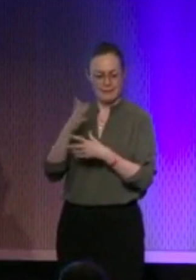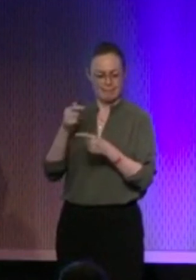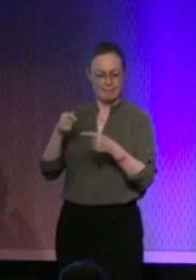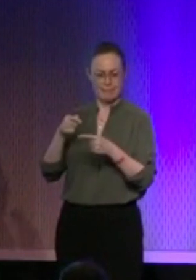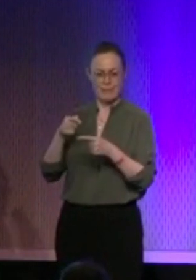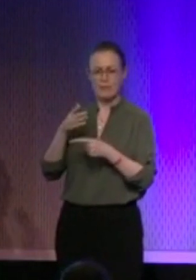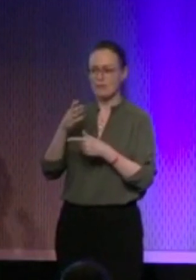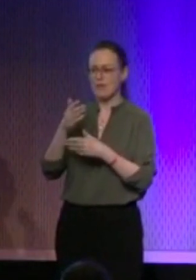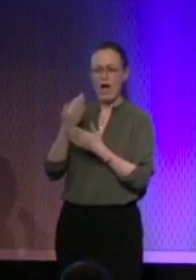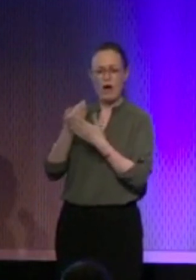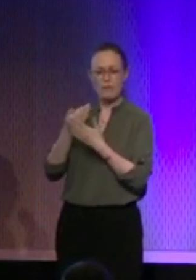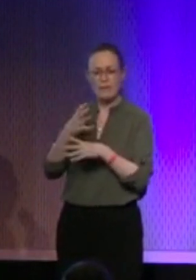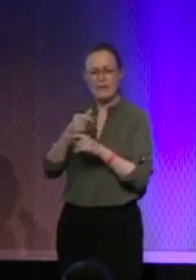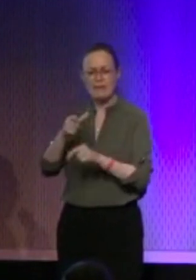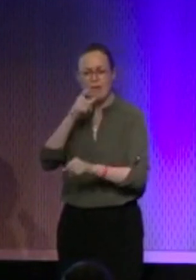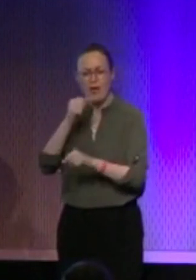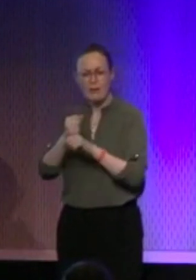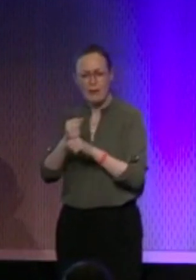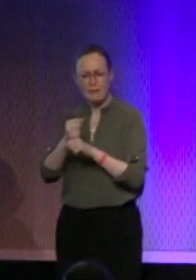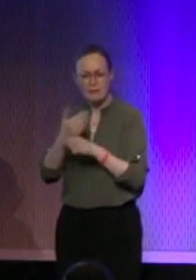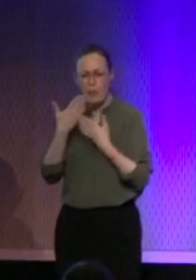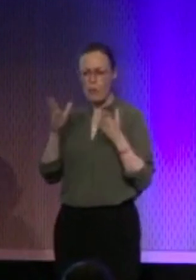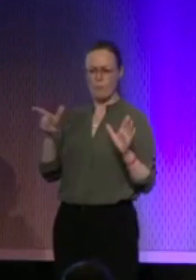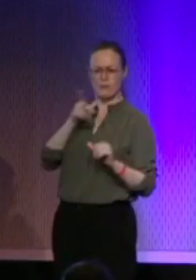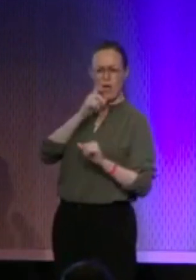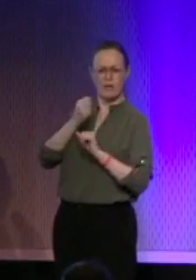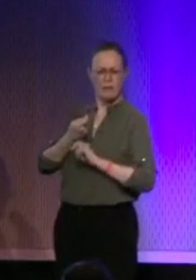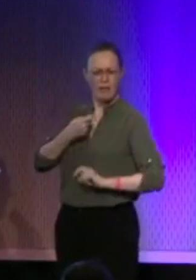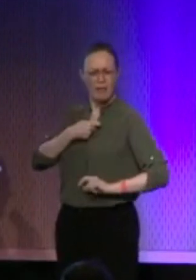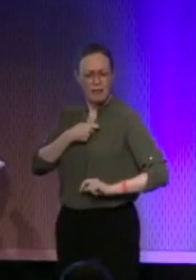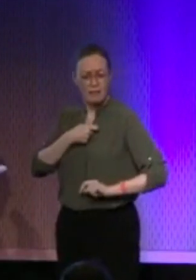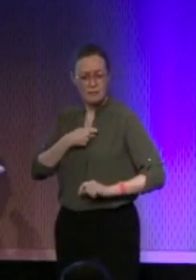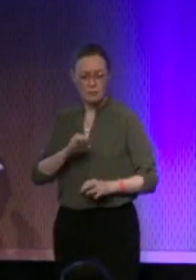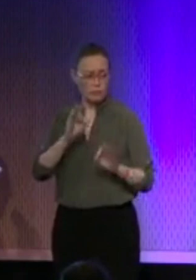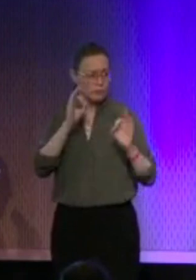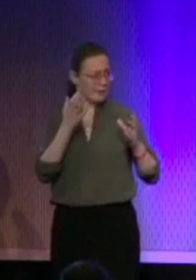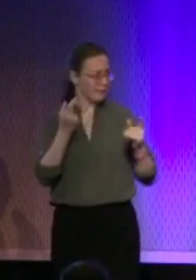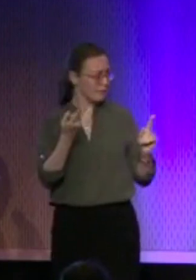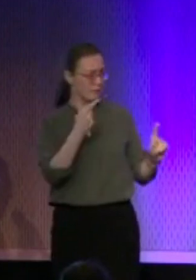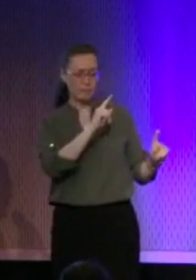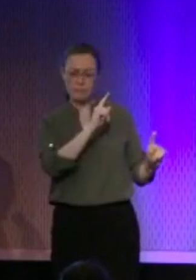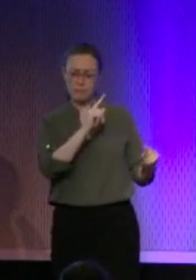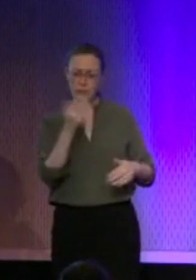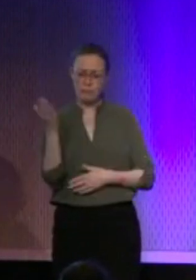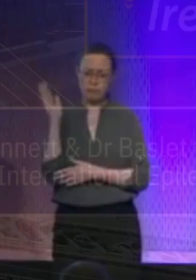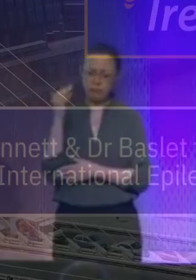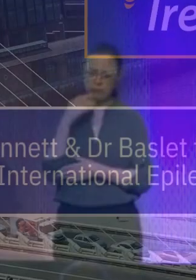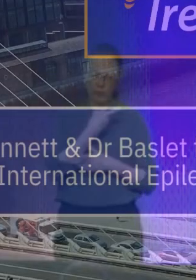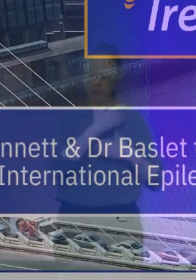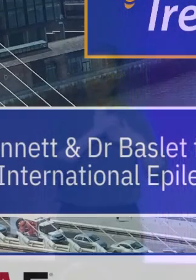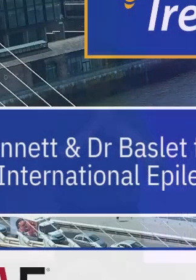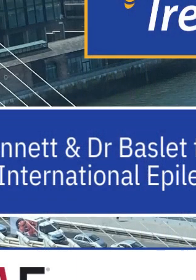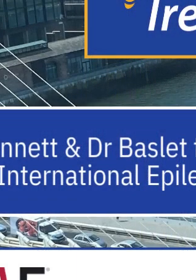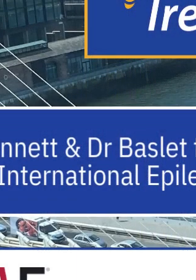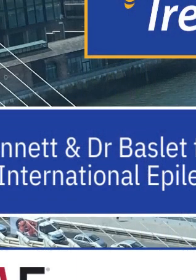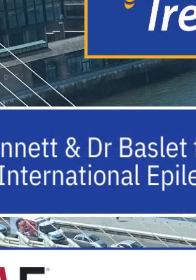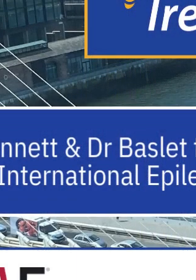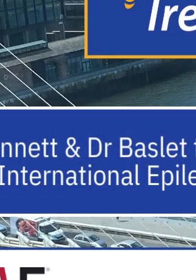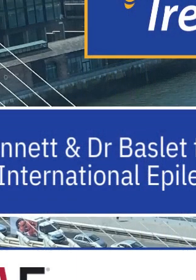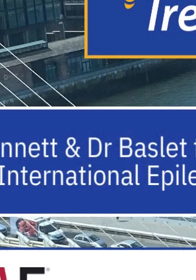that we don't usually talk about as openly, and I think it's great to have yourselves, who are the leading experts in this area.